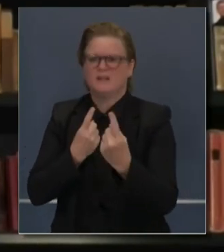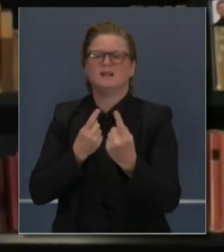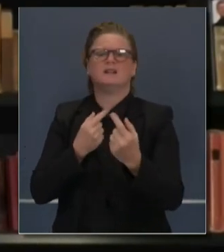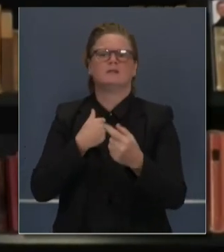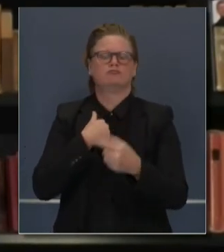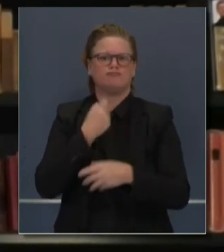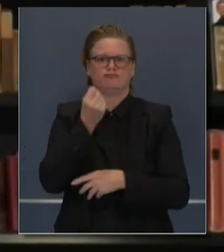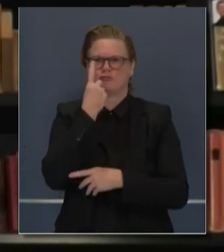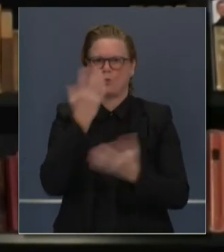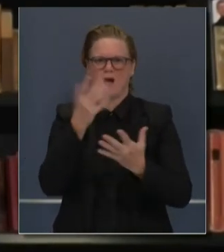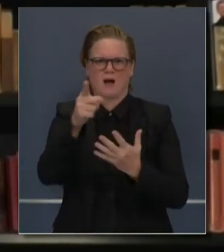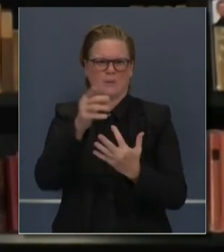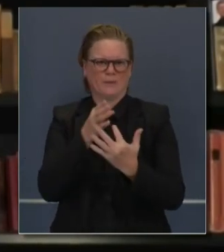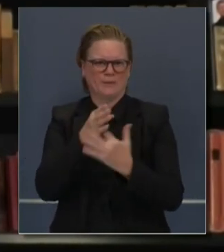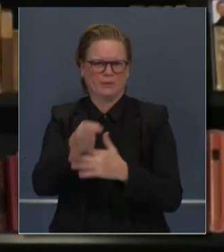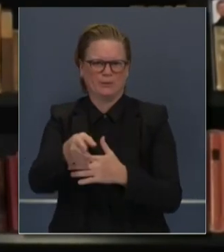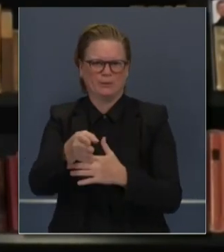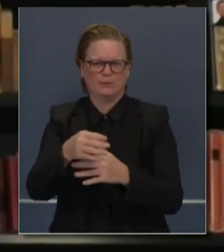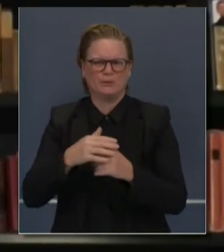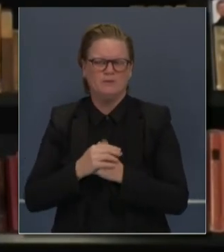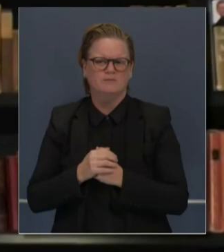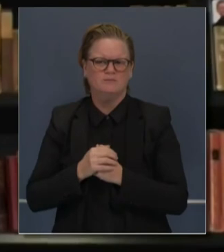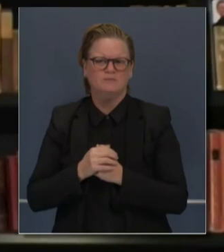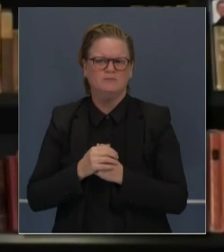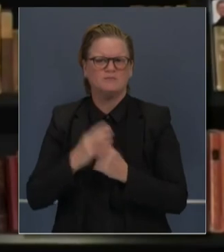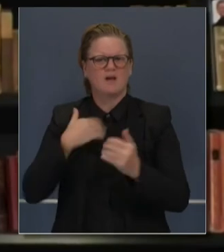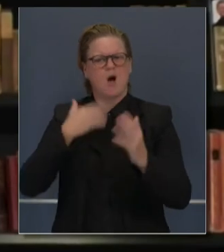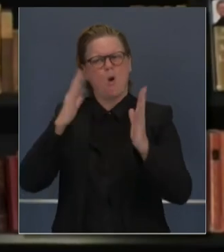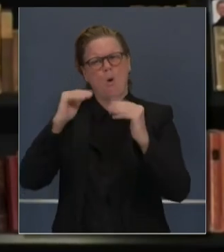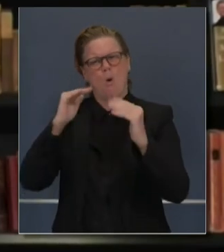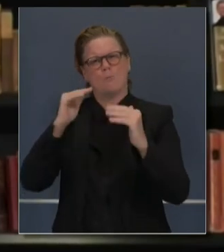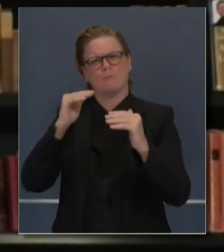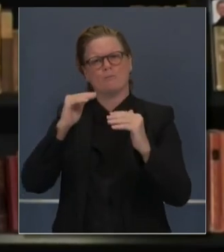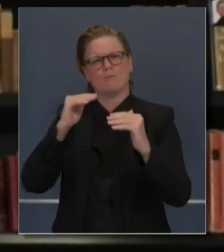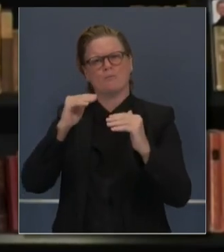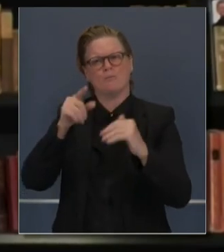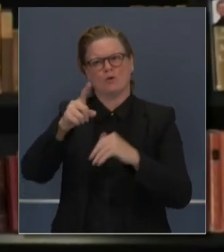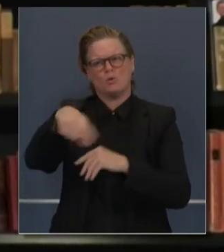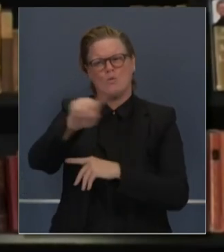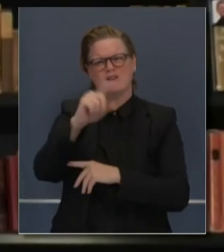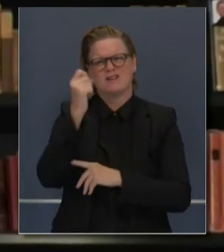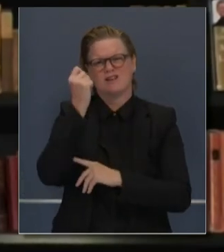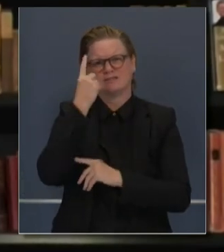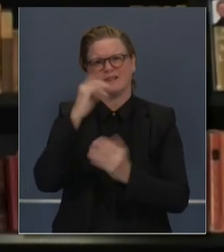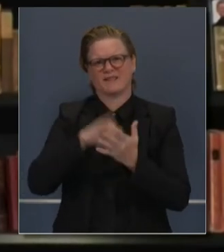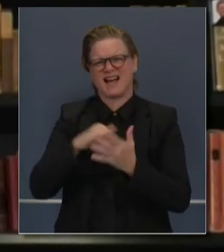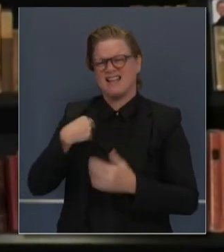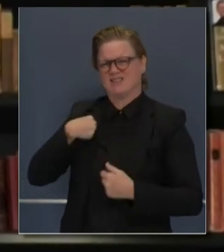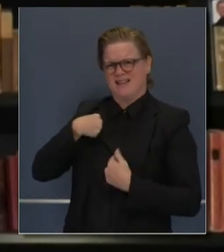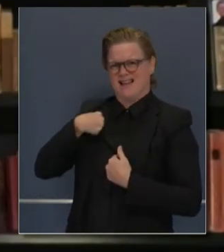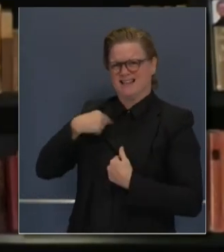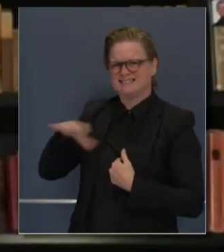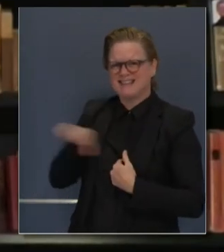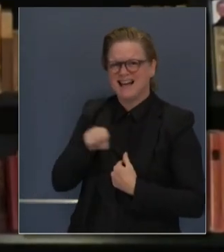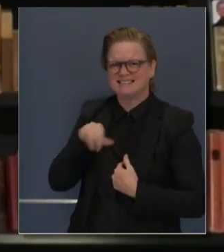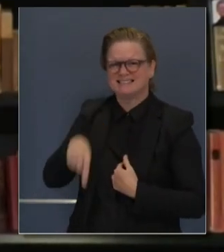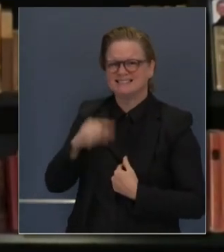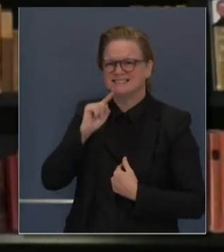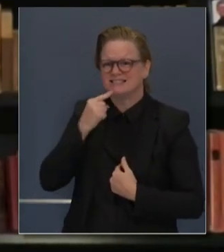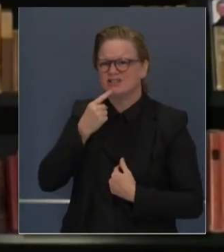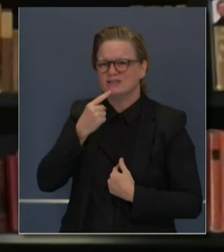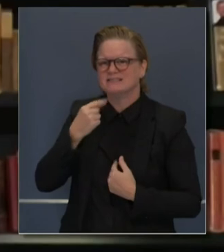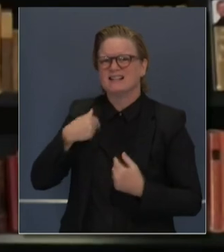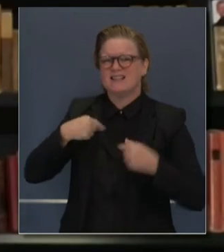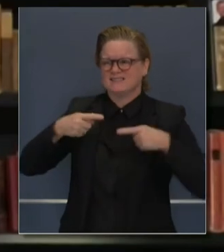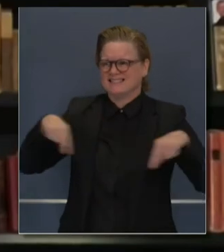to do for these quarantine period. But I hope people understand the magnitude of this moment and why we are asking people to do